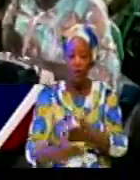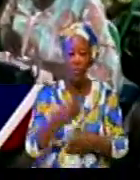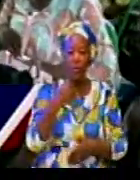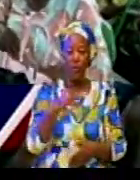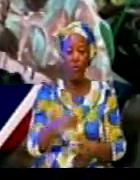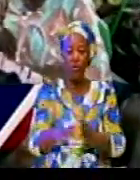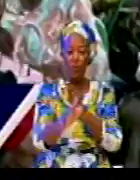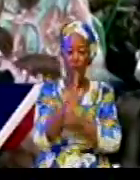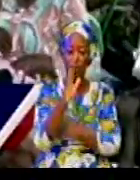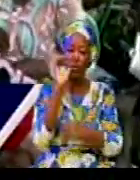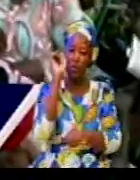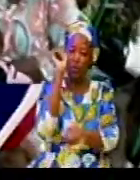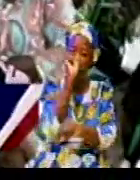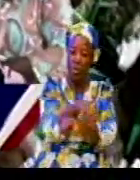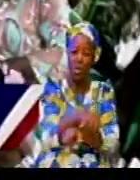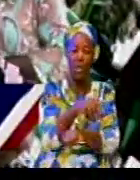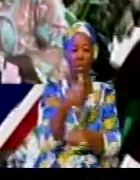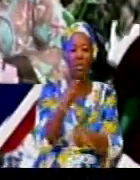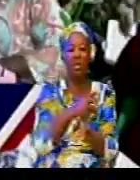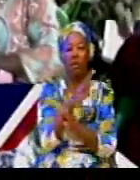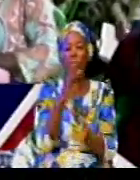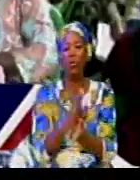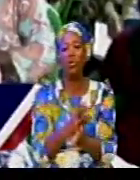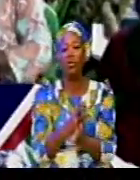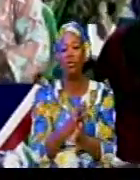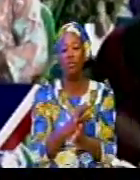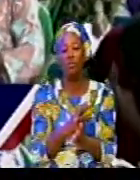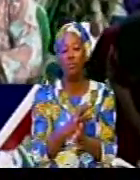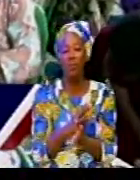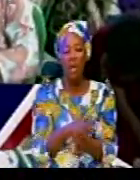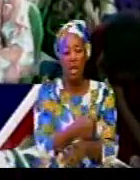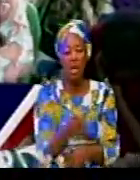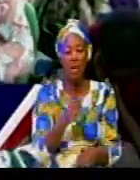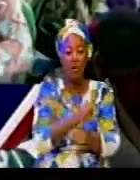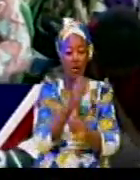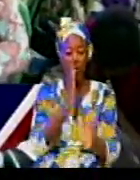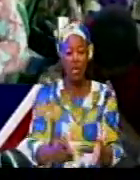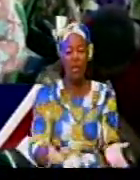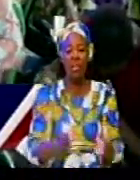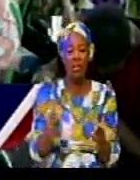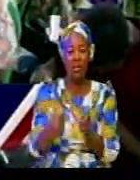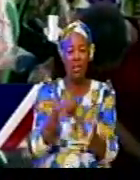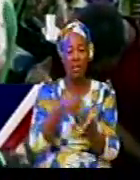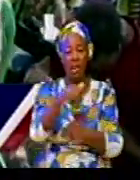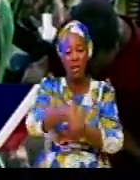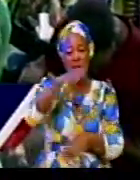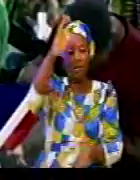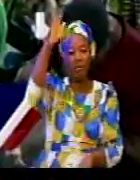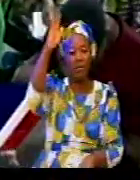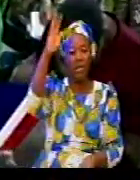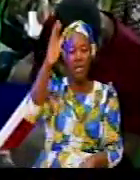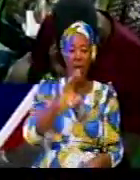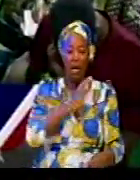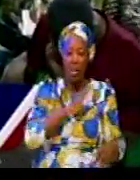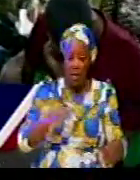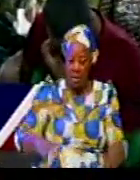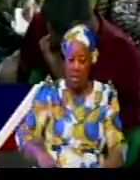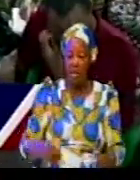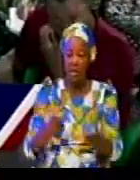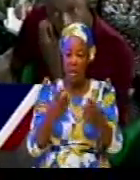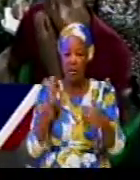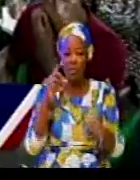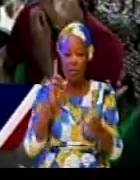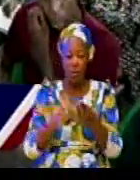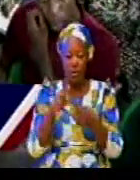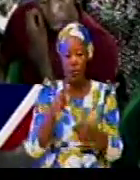whatsoever is born of God overcometh the world. Any overcomer there